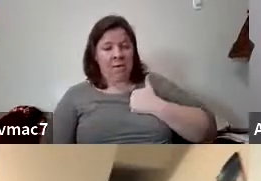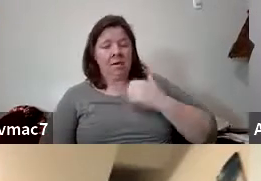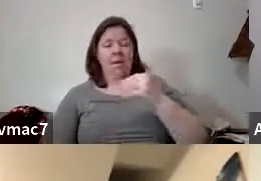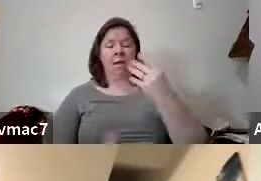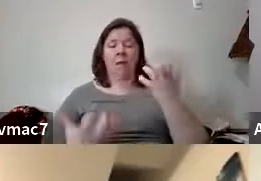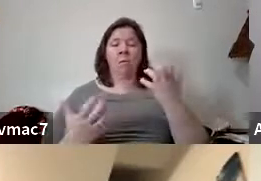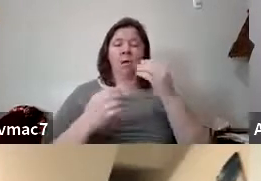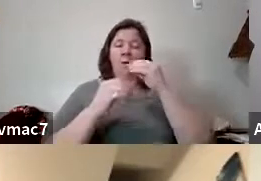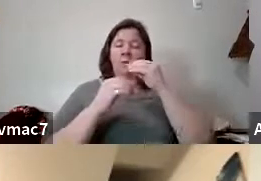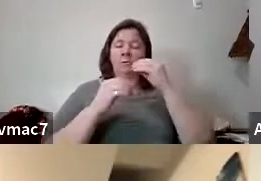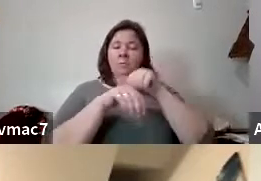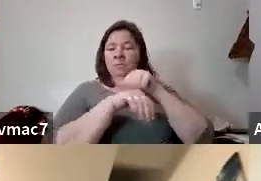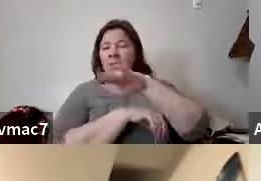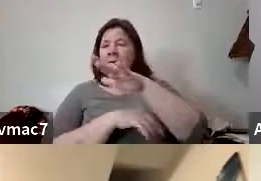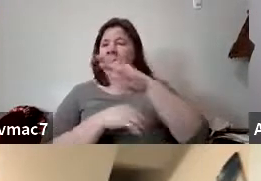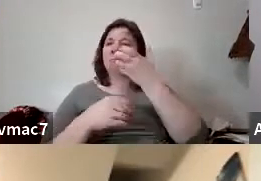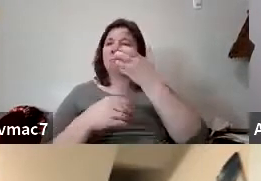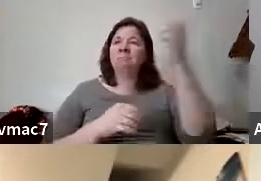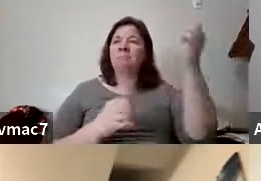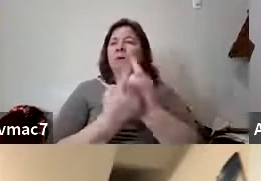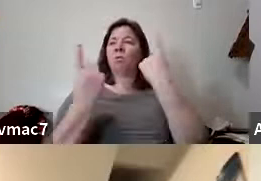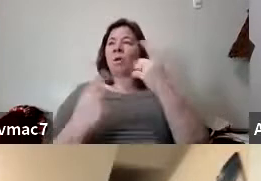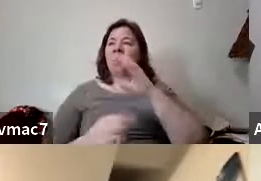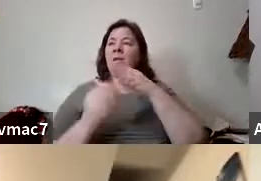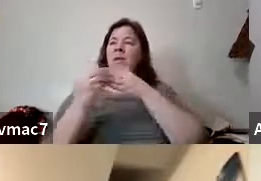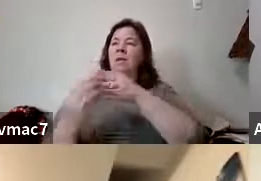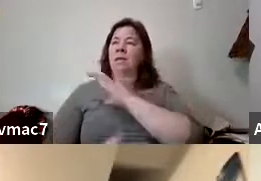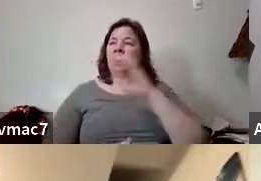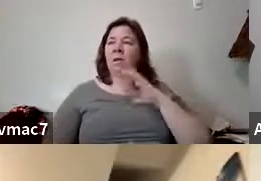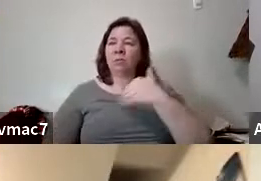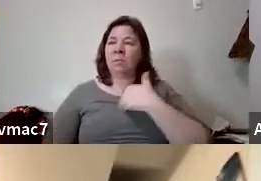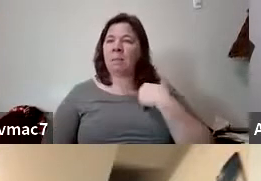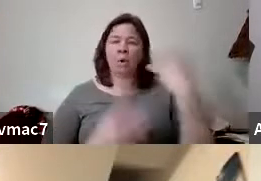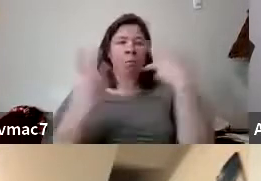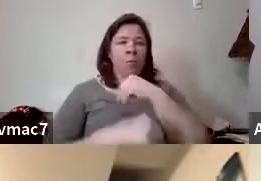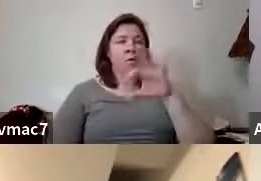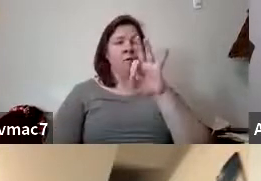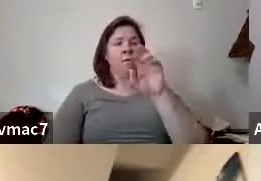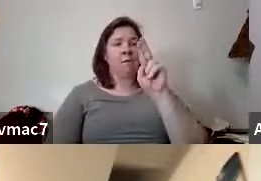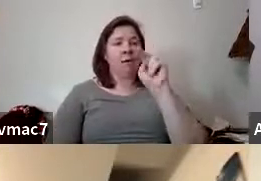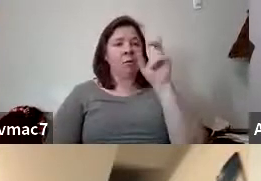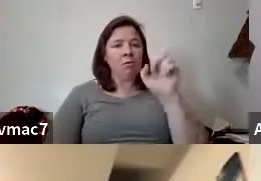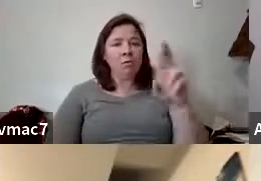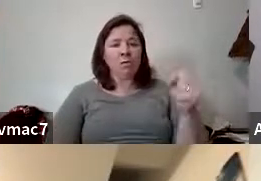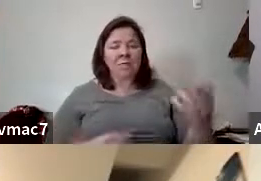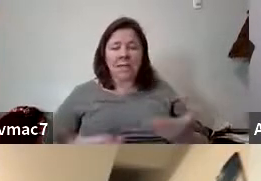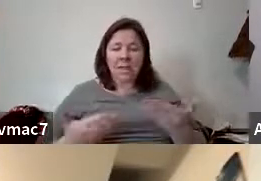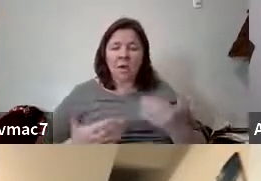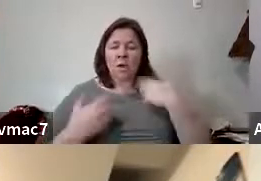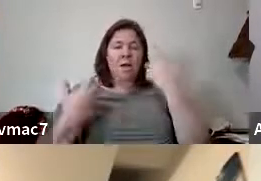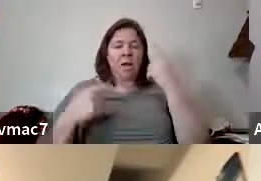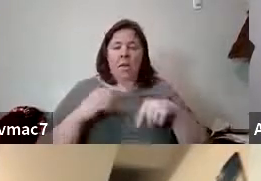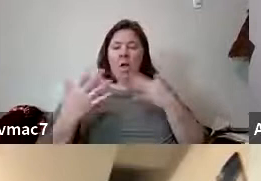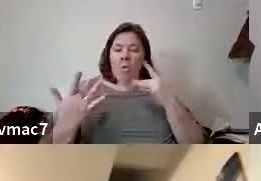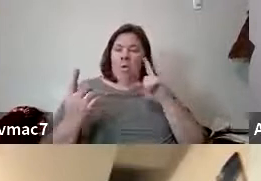want to send a shout out to every single Leadership Council member, all the beautiful founders that are here. I can't wait to